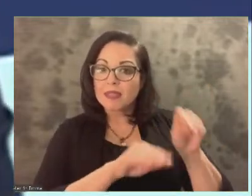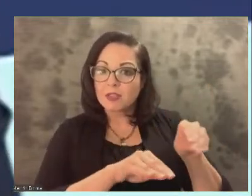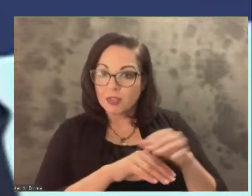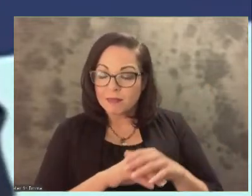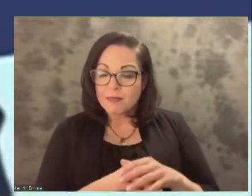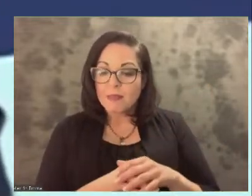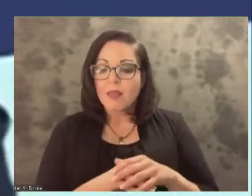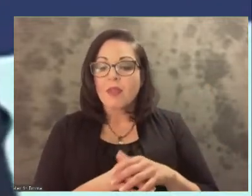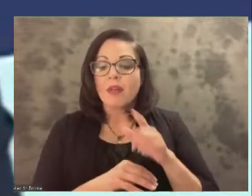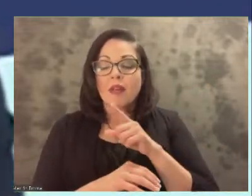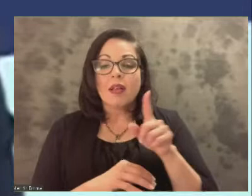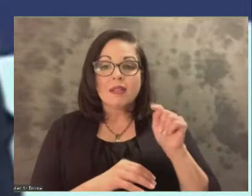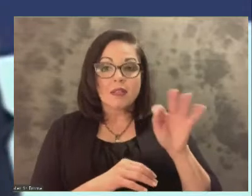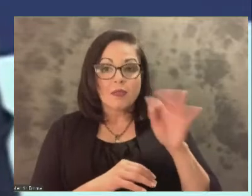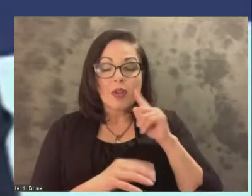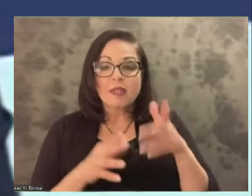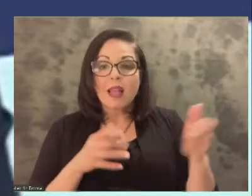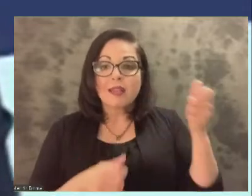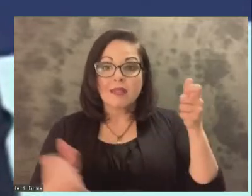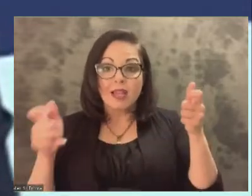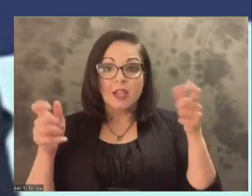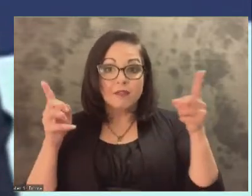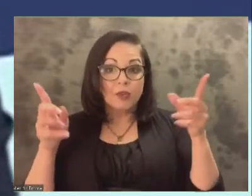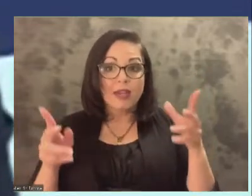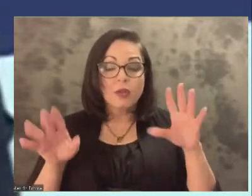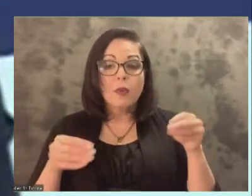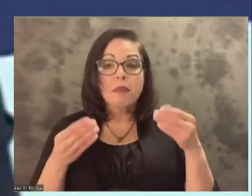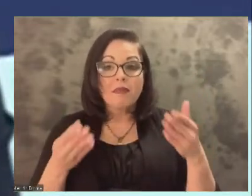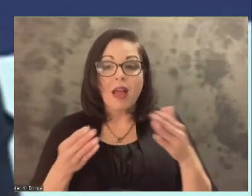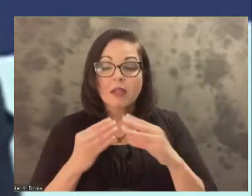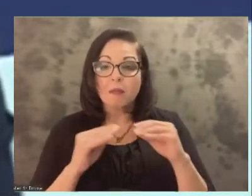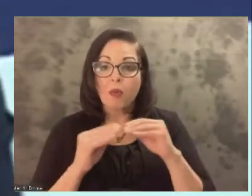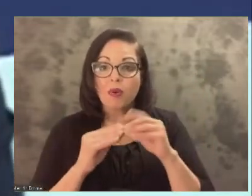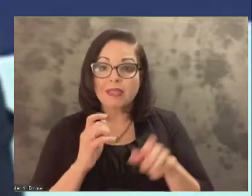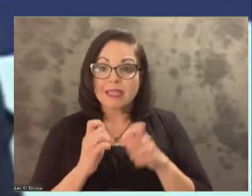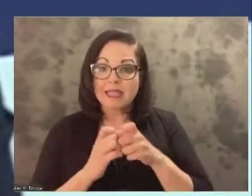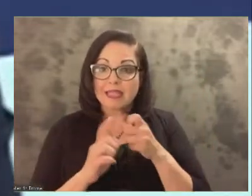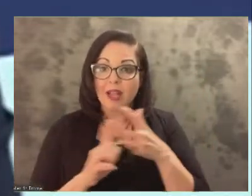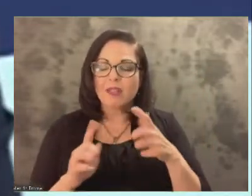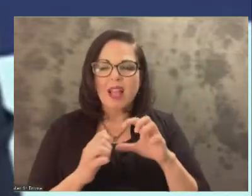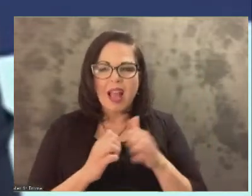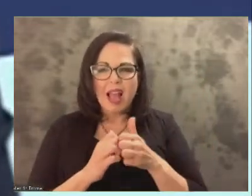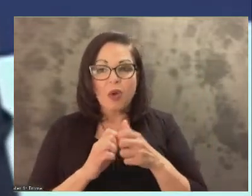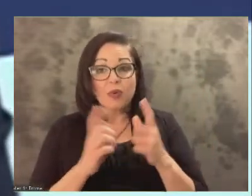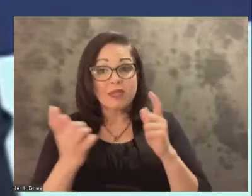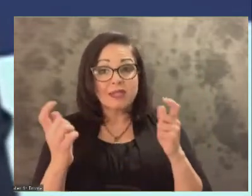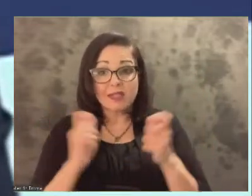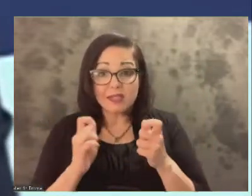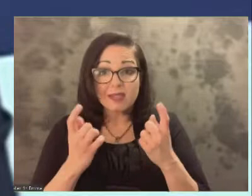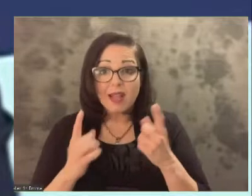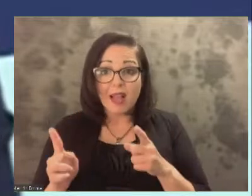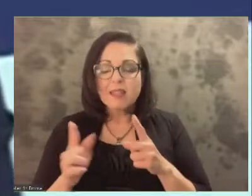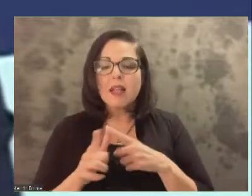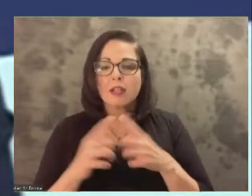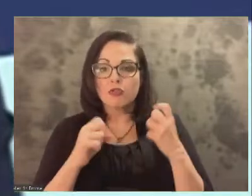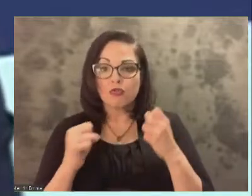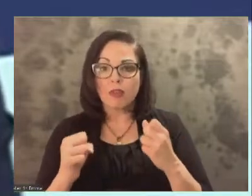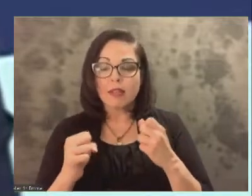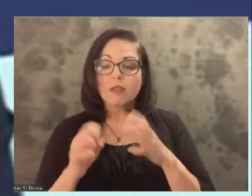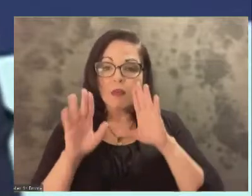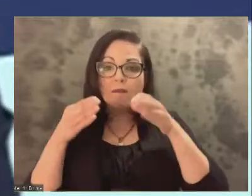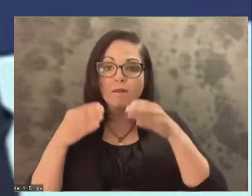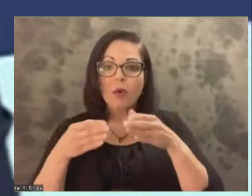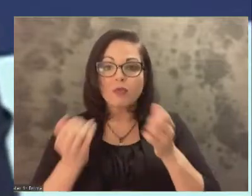The task force executive director will provide further details on how the task force synthesized, strengthened, and focused recommendations to develop